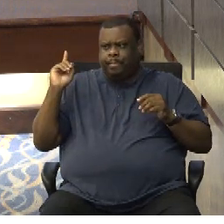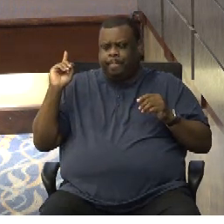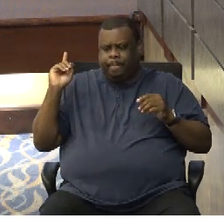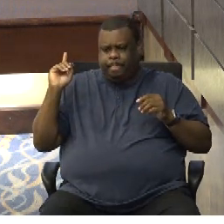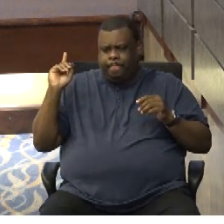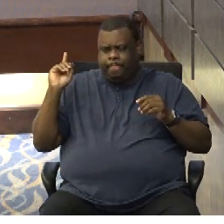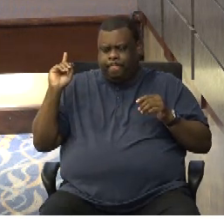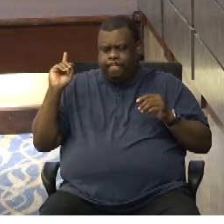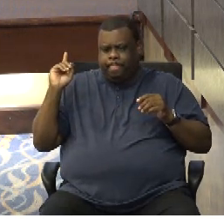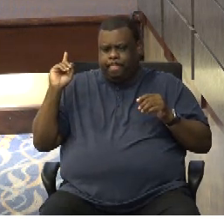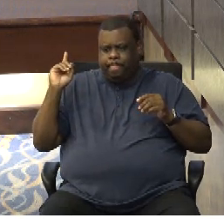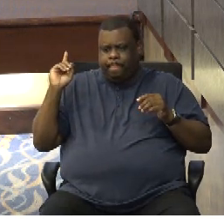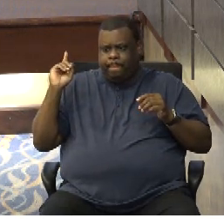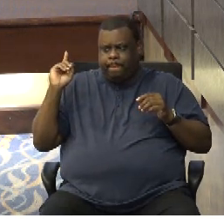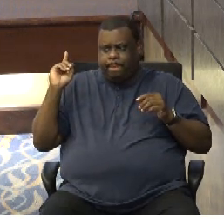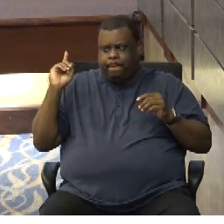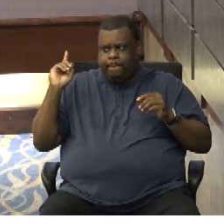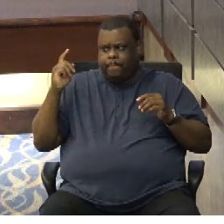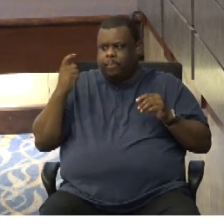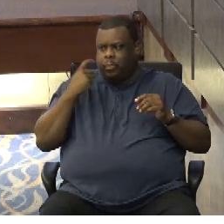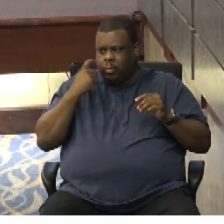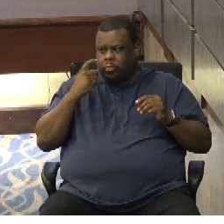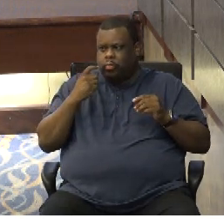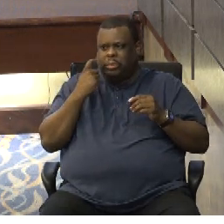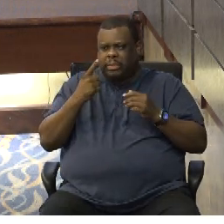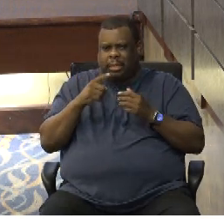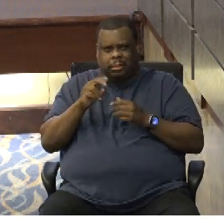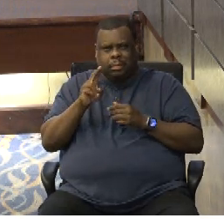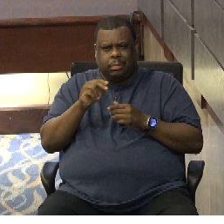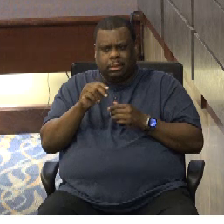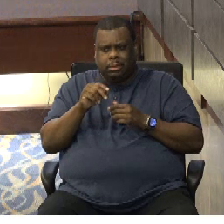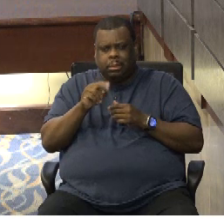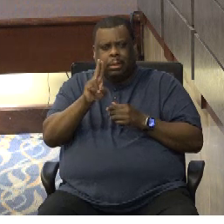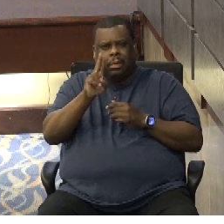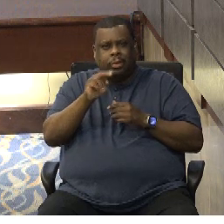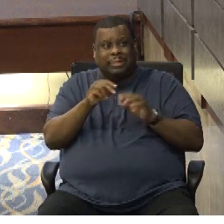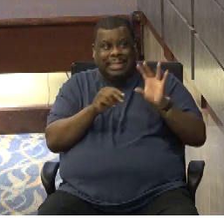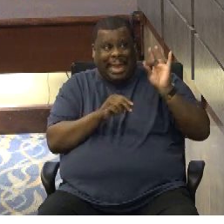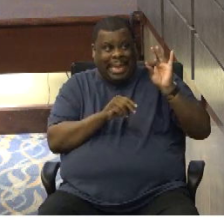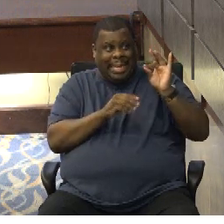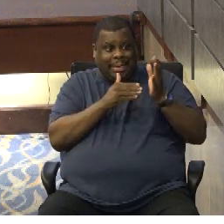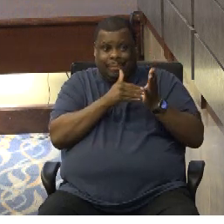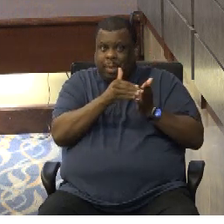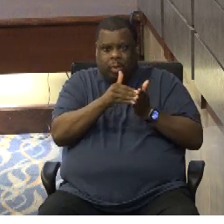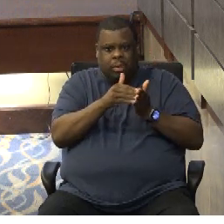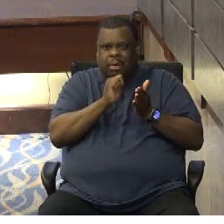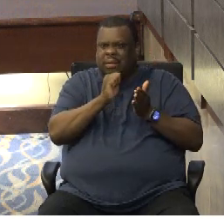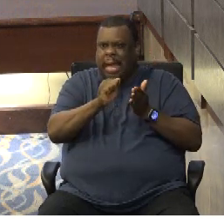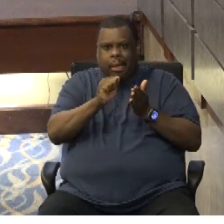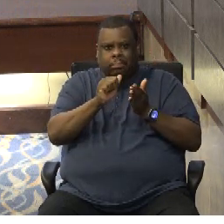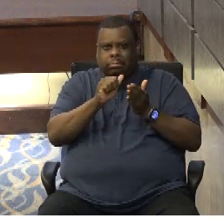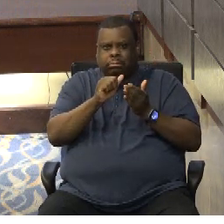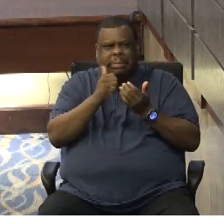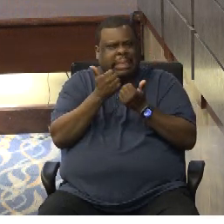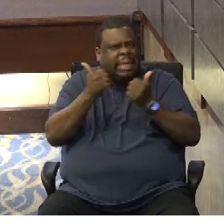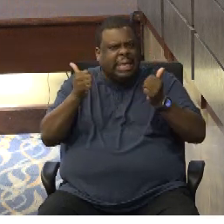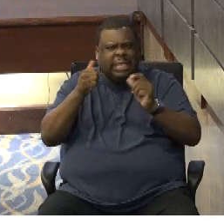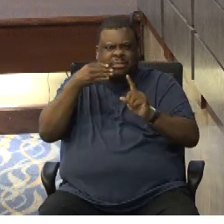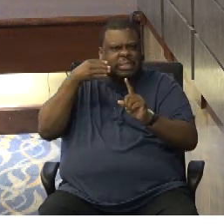I assume that means unspent funds as well, correct? Like that's $8 million that has not been allocated yet or